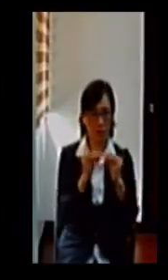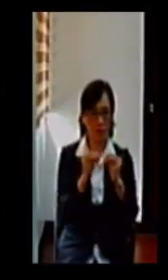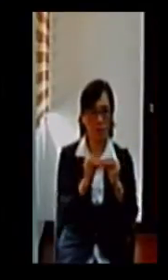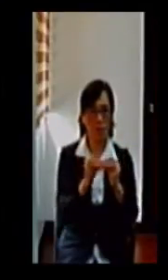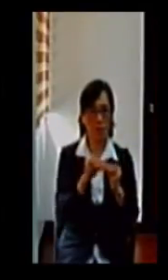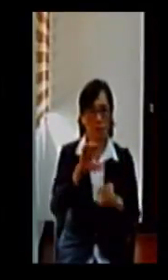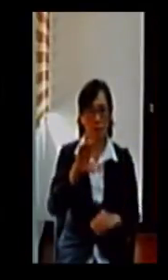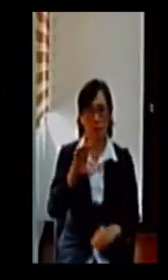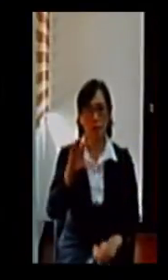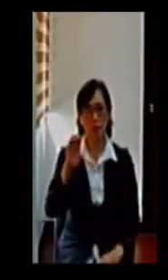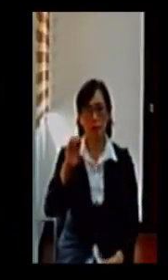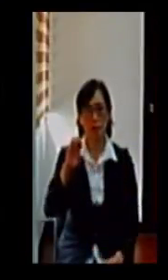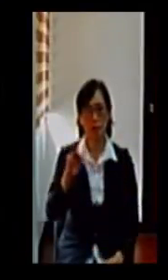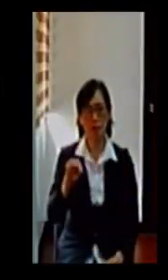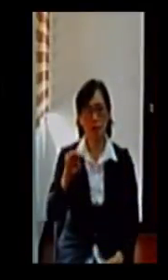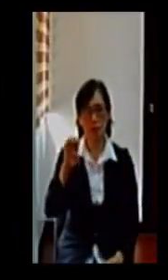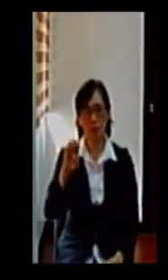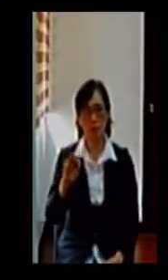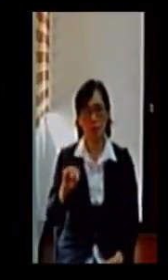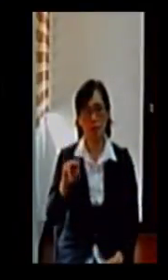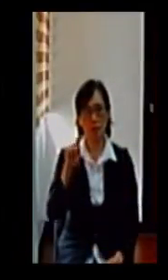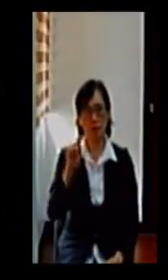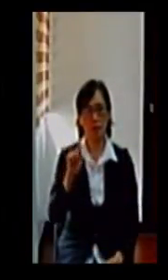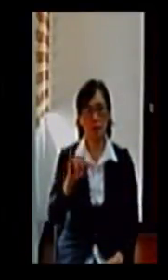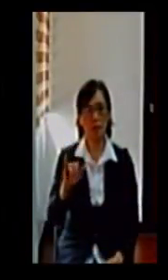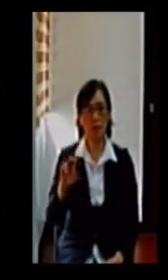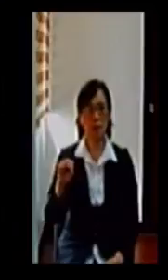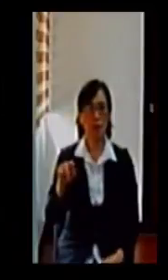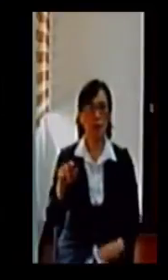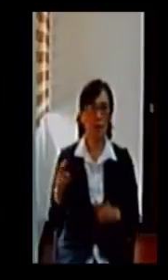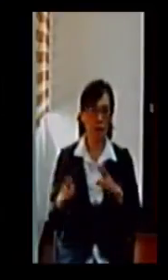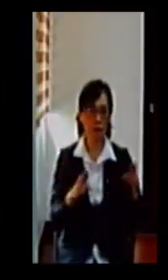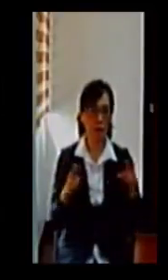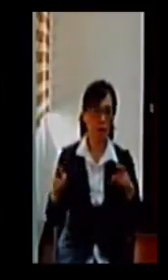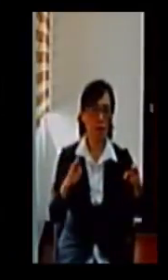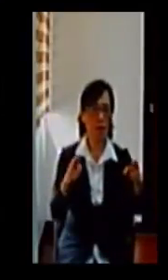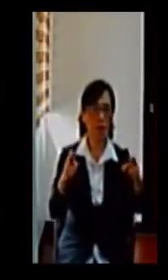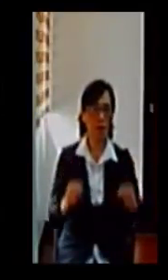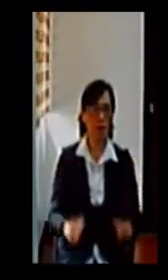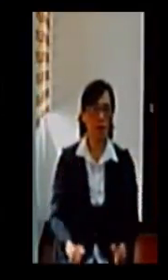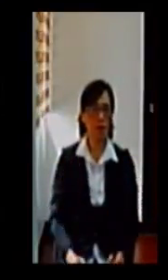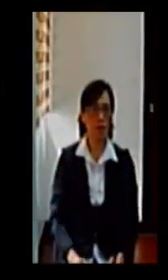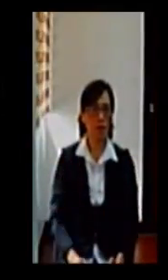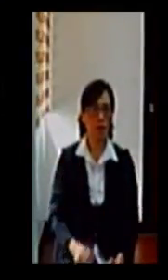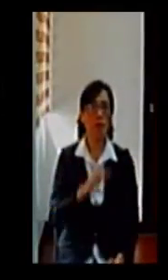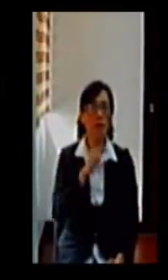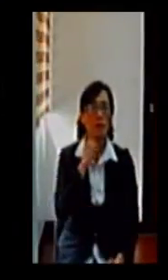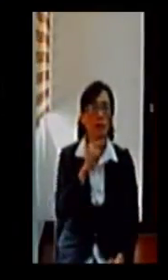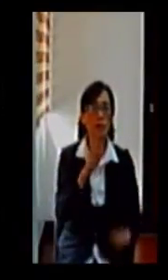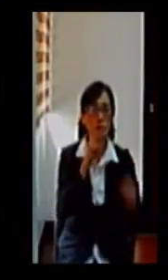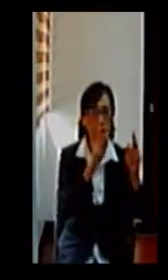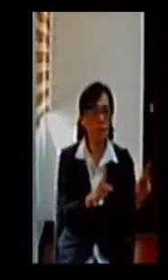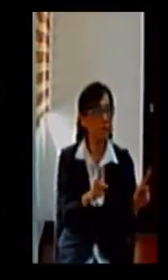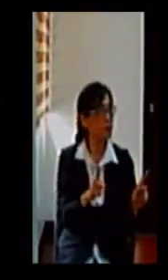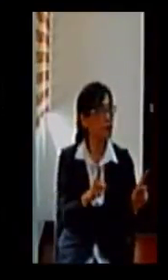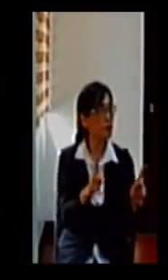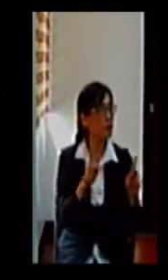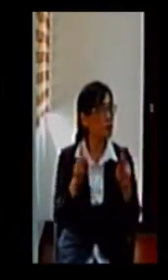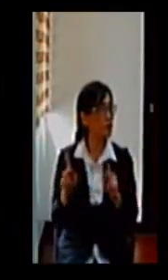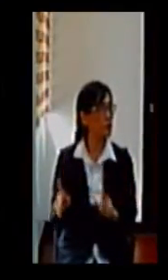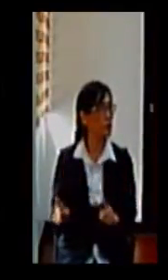cementing rivers. It's more about fortifying rivers and, you know, not planting and not, you